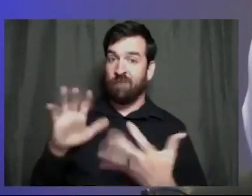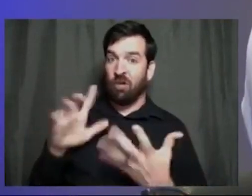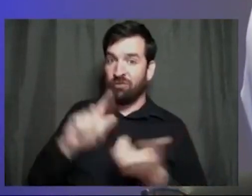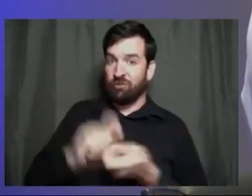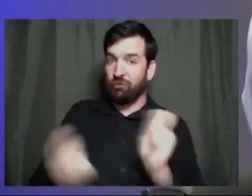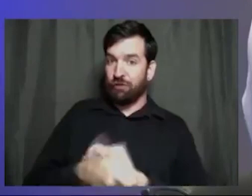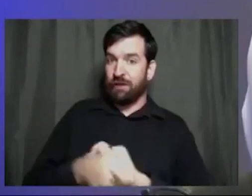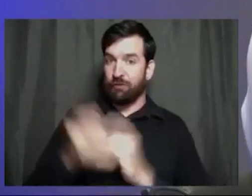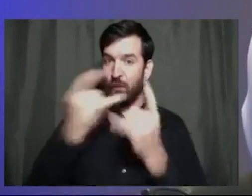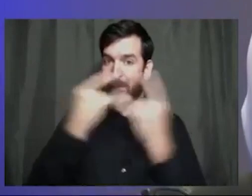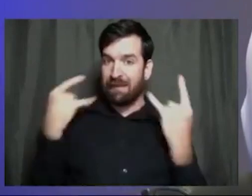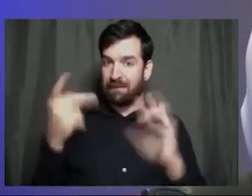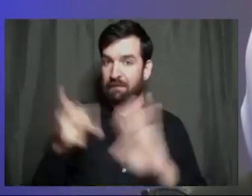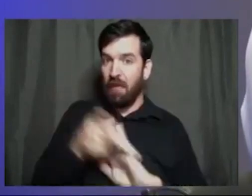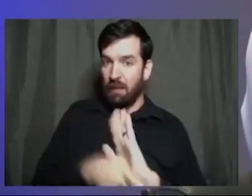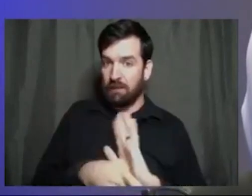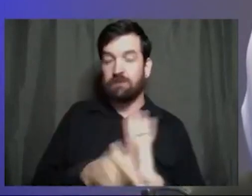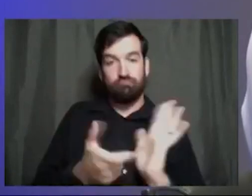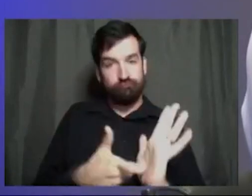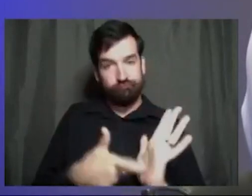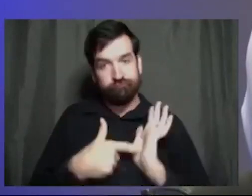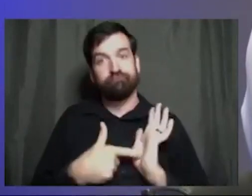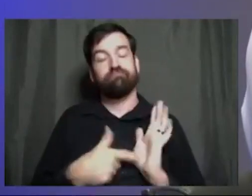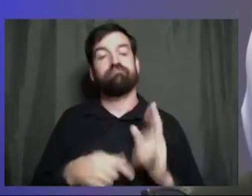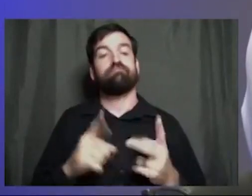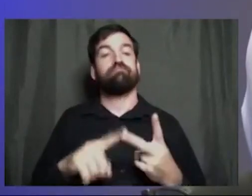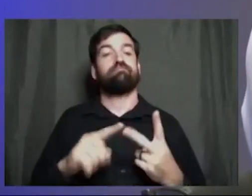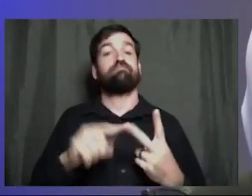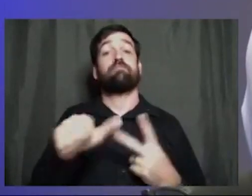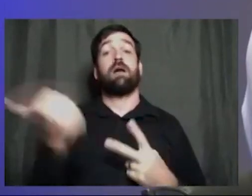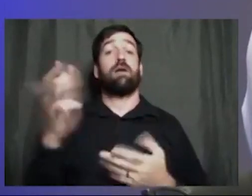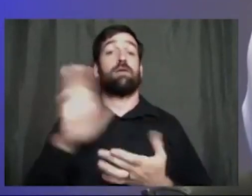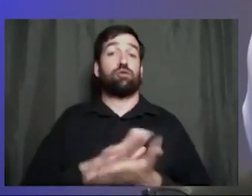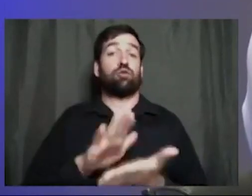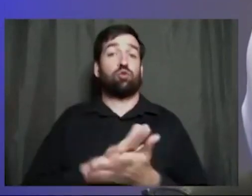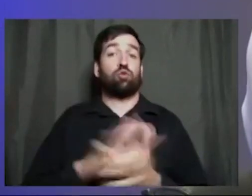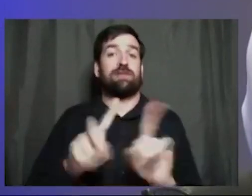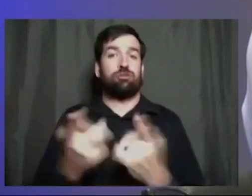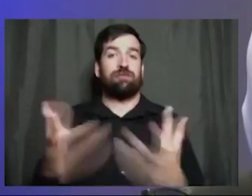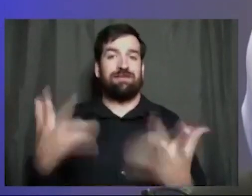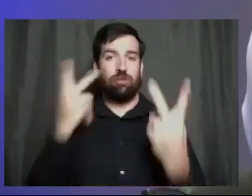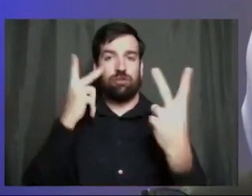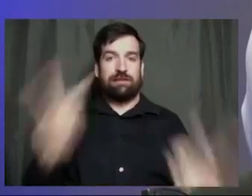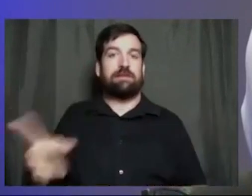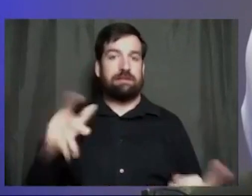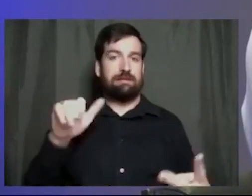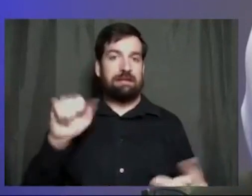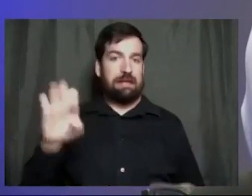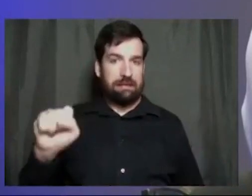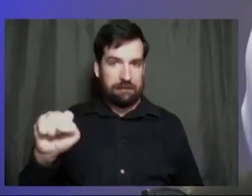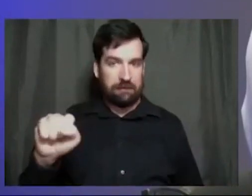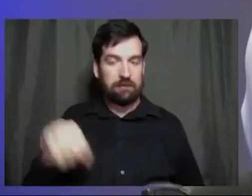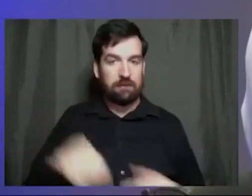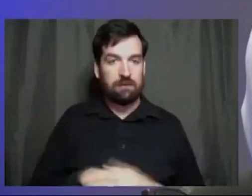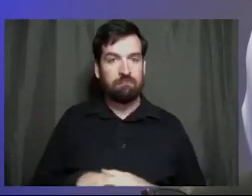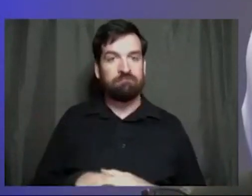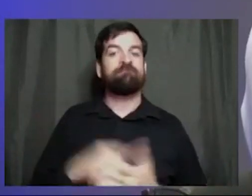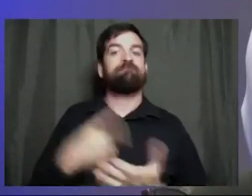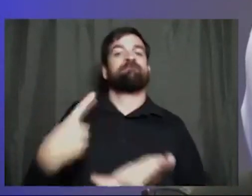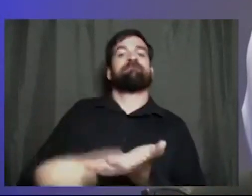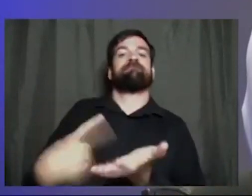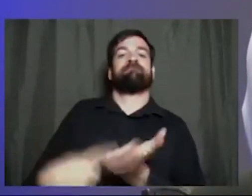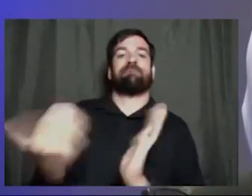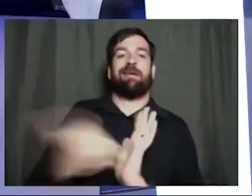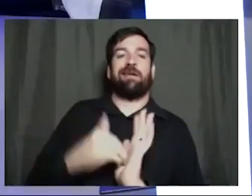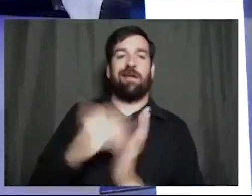to requirement. Some other school districts have seen cases as well, and I think are revisiting some of their policies because of